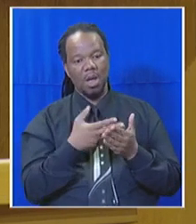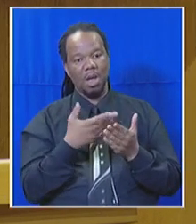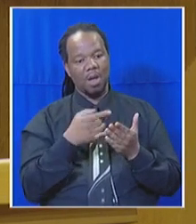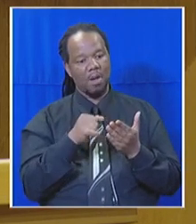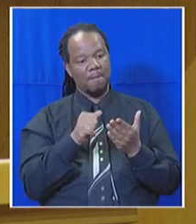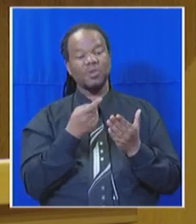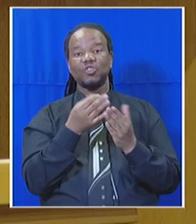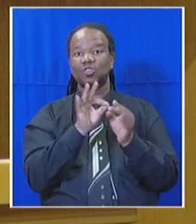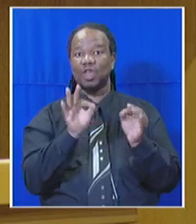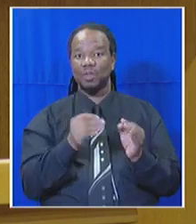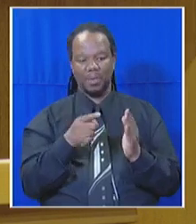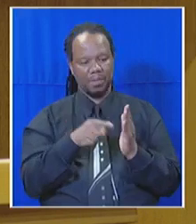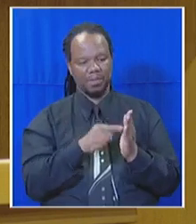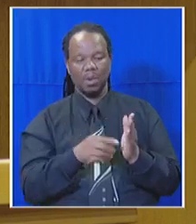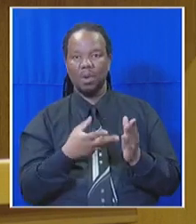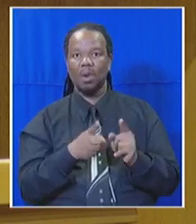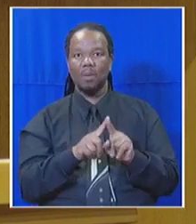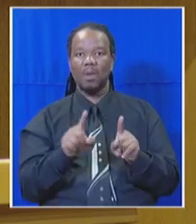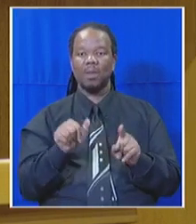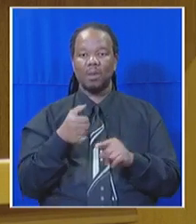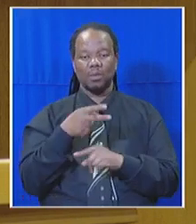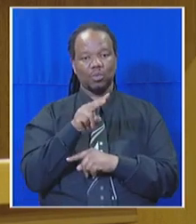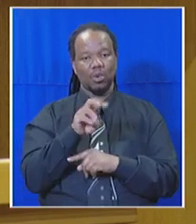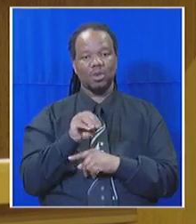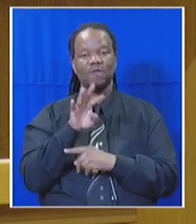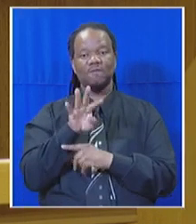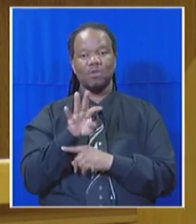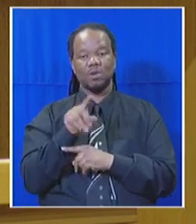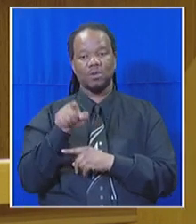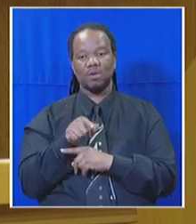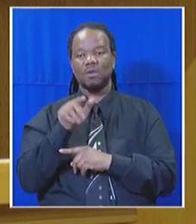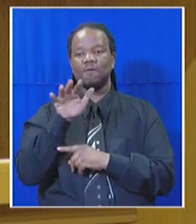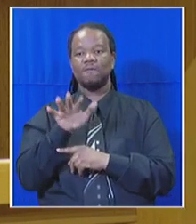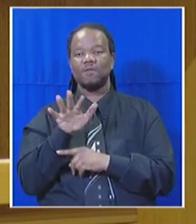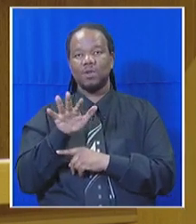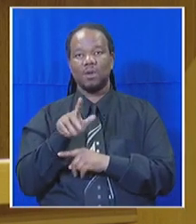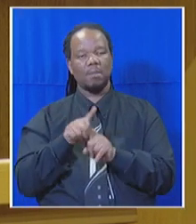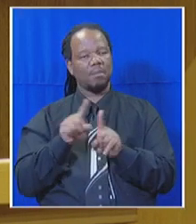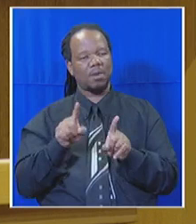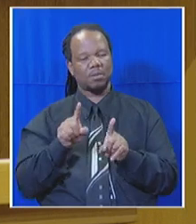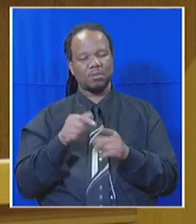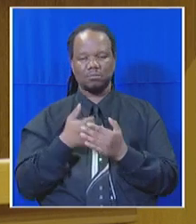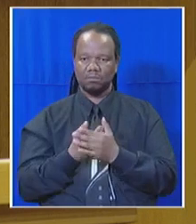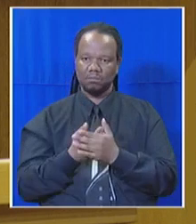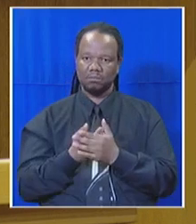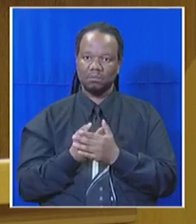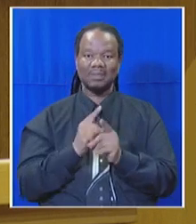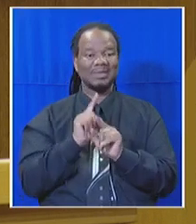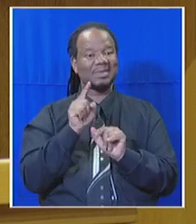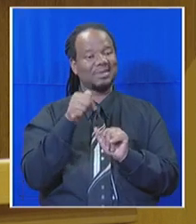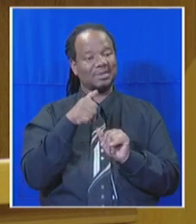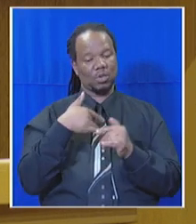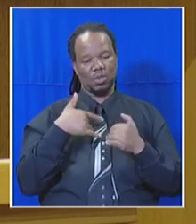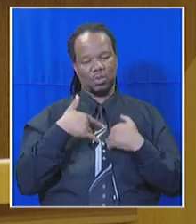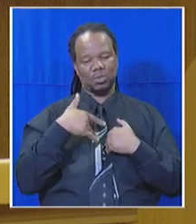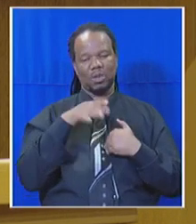were submitted for auditing in 2014-2015. However, of notable internal concern